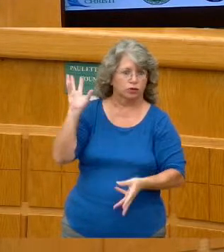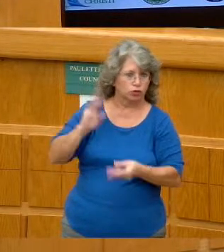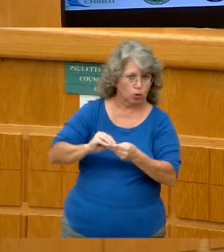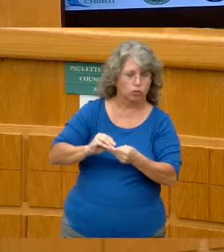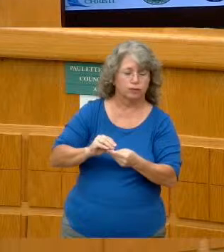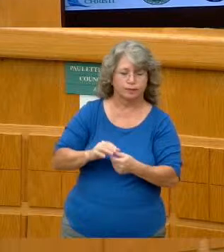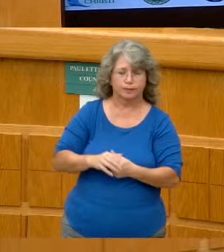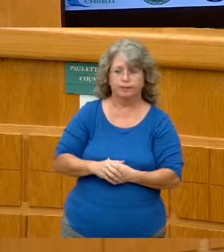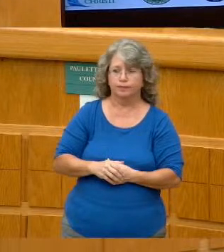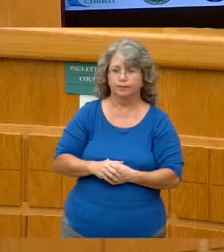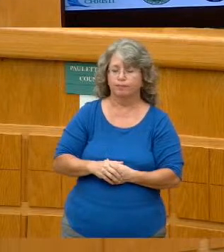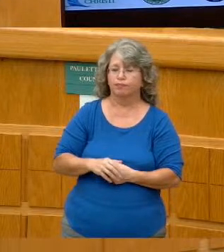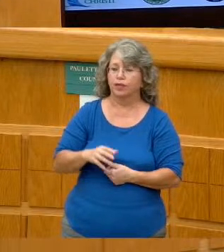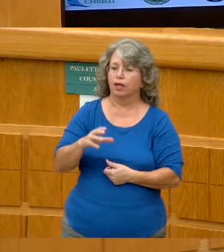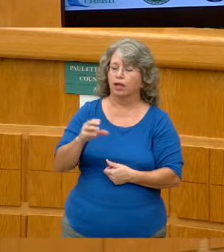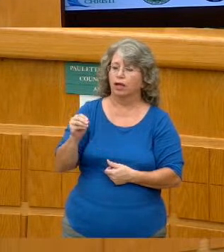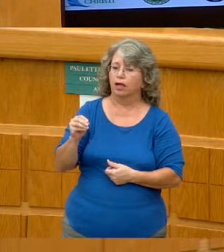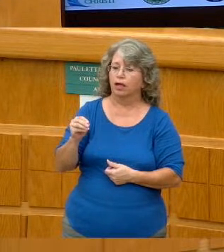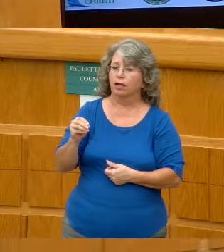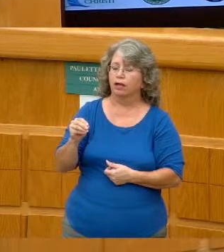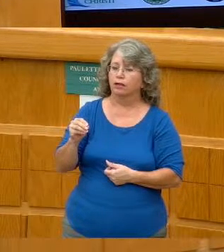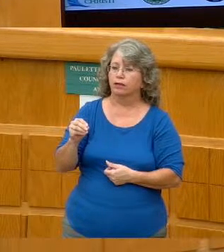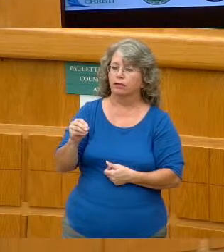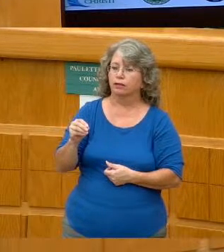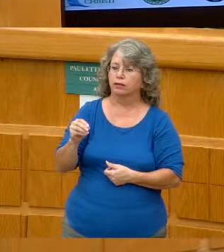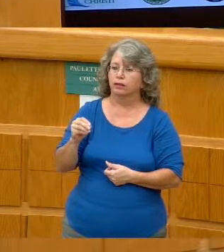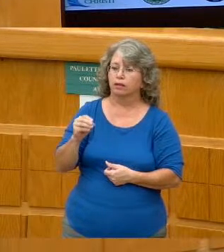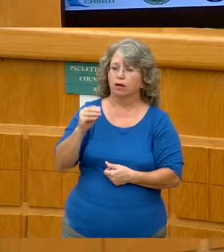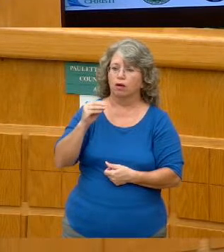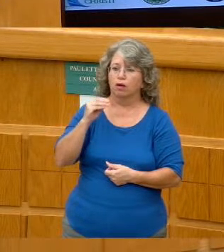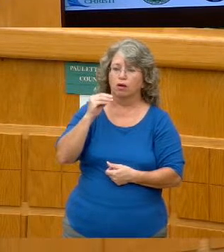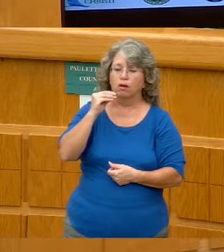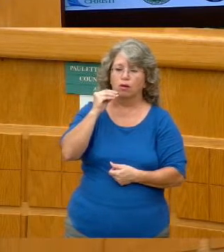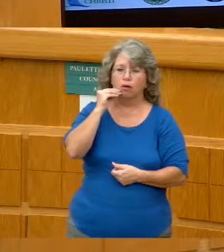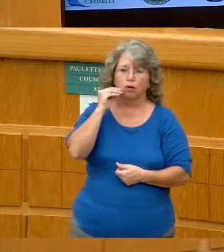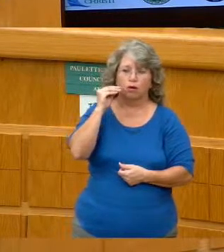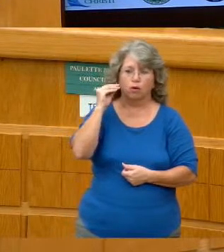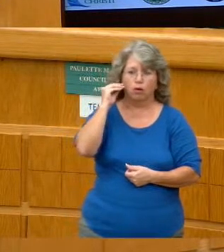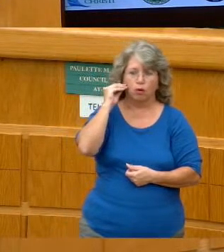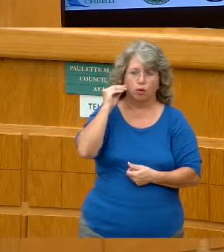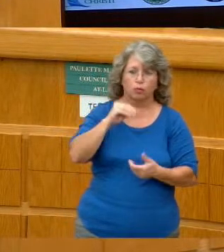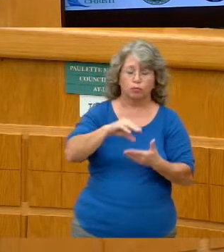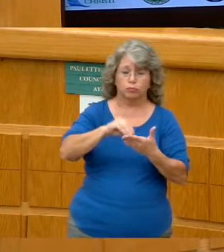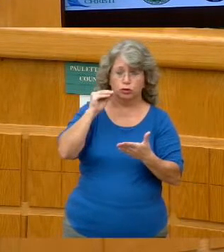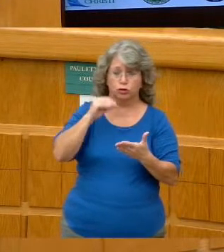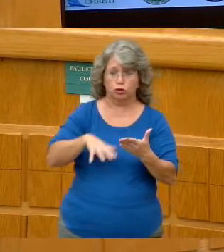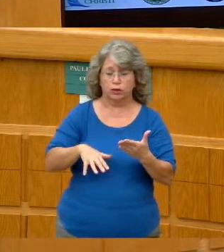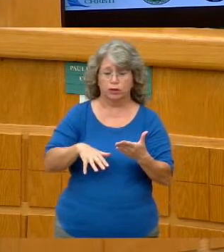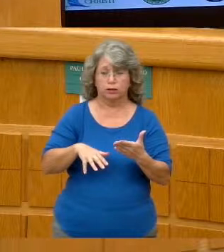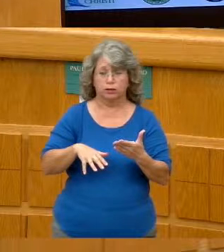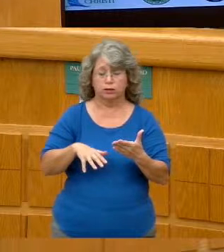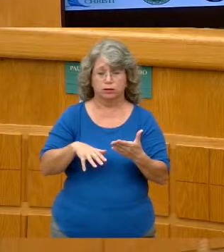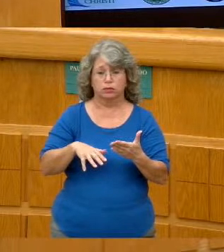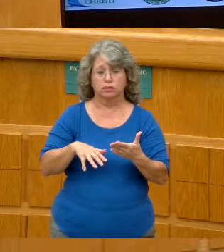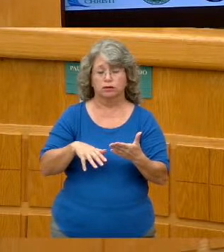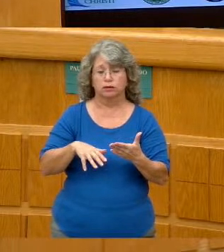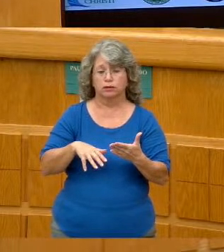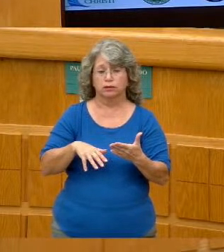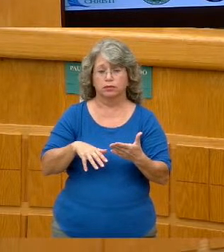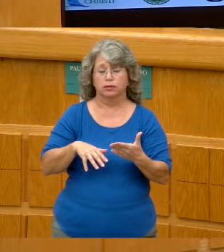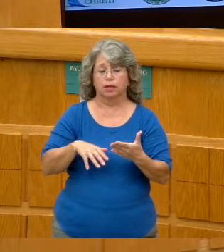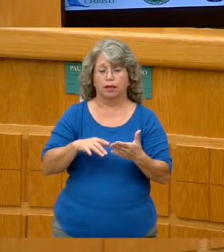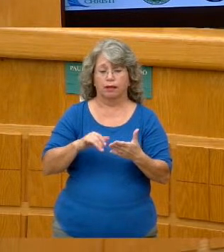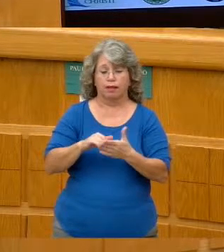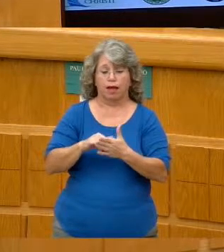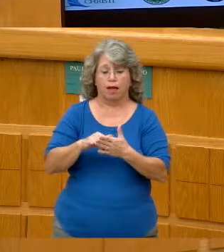in that same line of questioning, the home students that are infected or have been tested